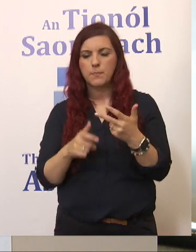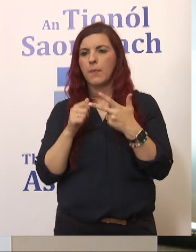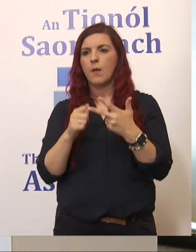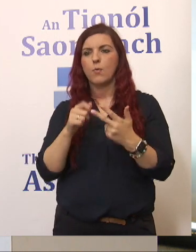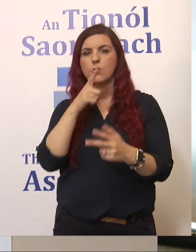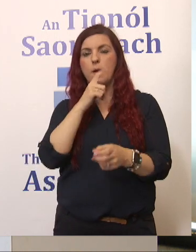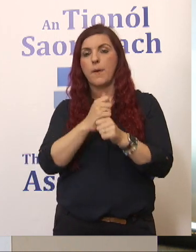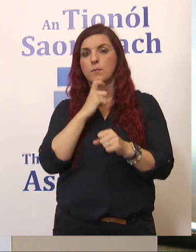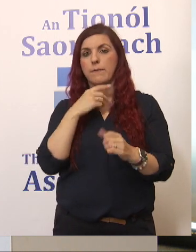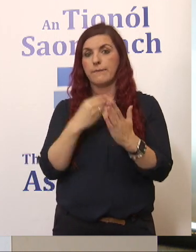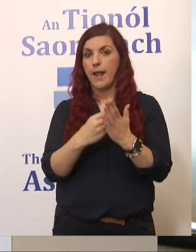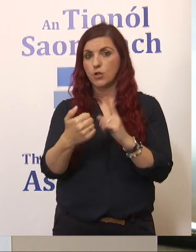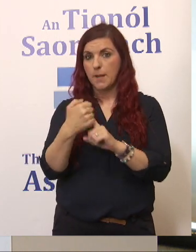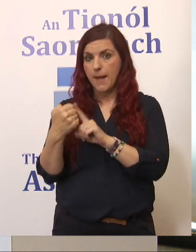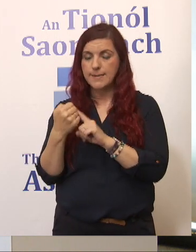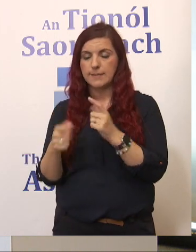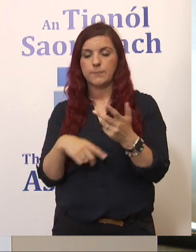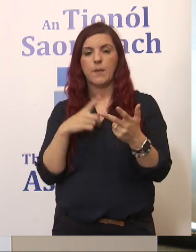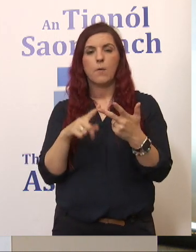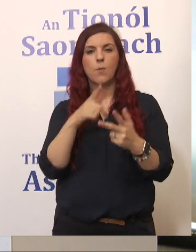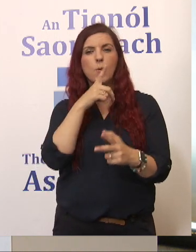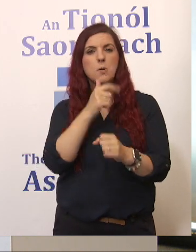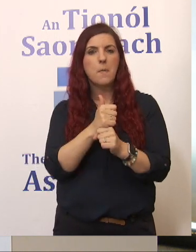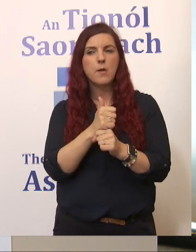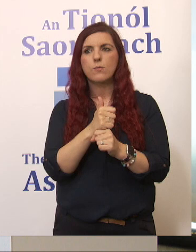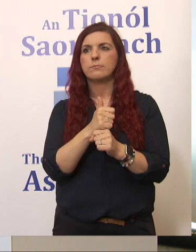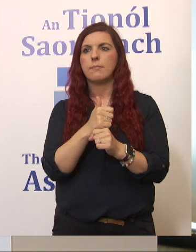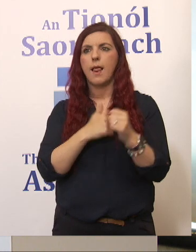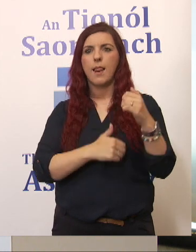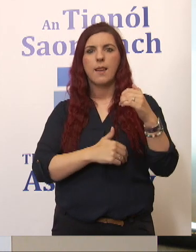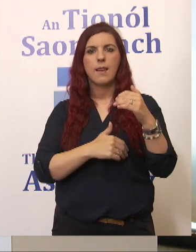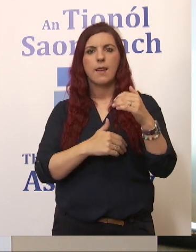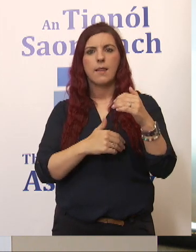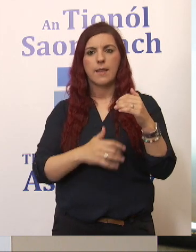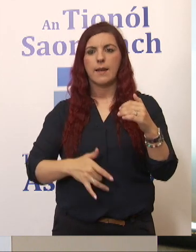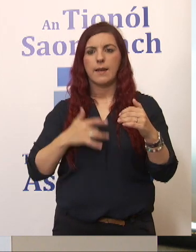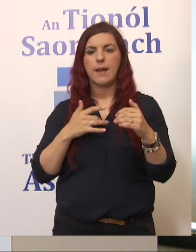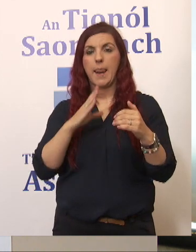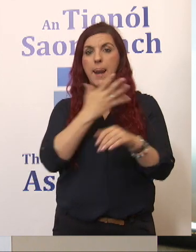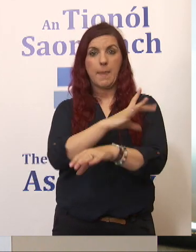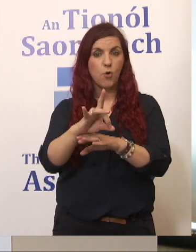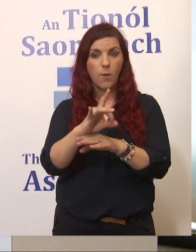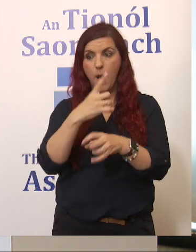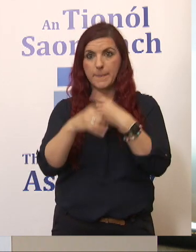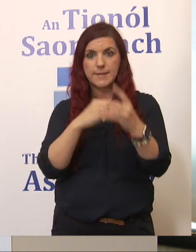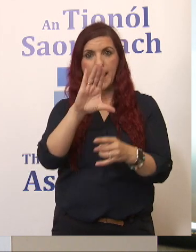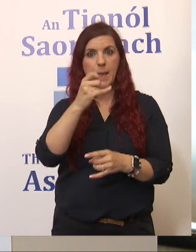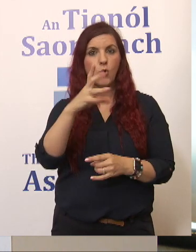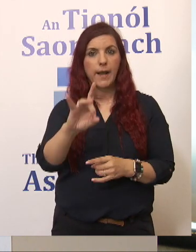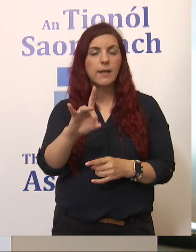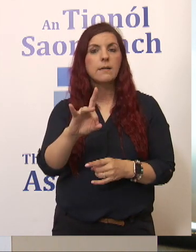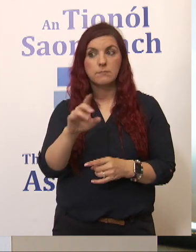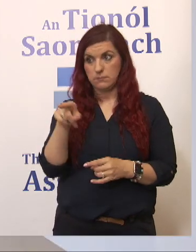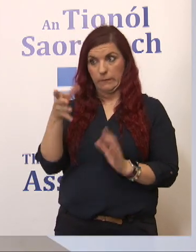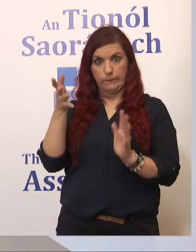about financial implications. We're going to talk about the Limerick experience, as we're all aware that the citizens of Limerick City and County